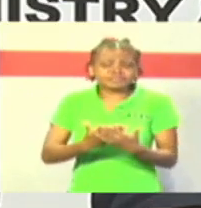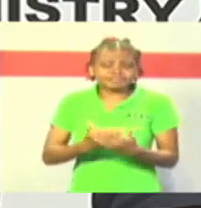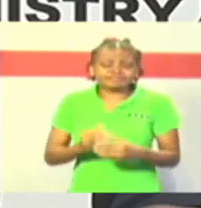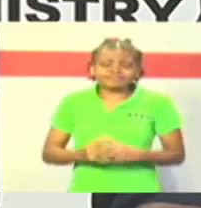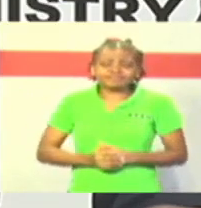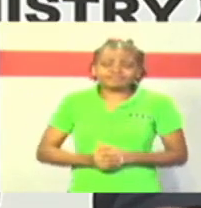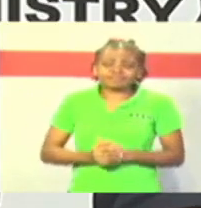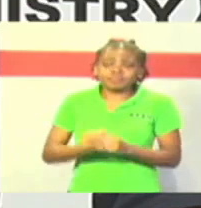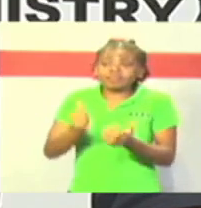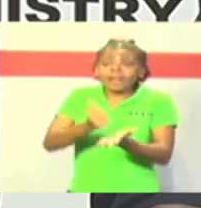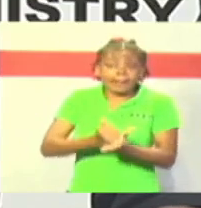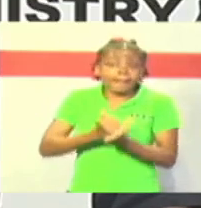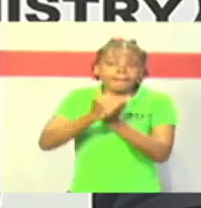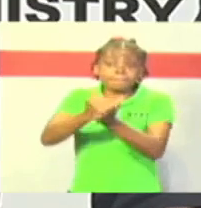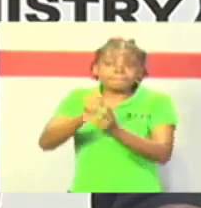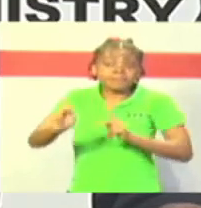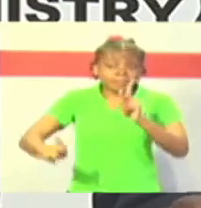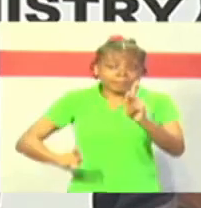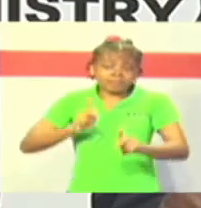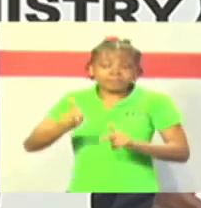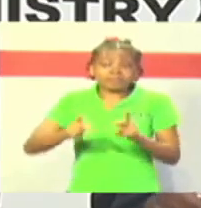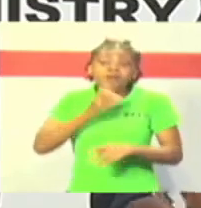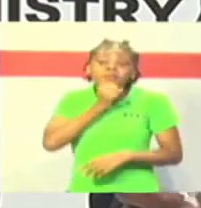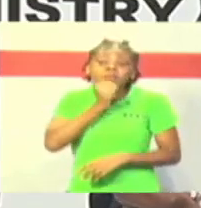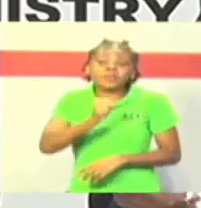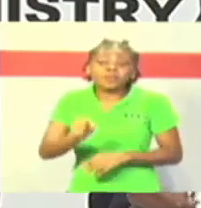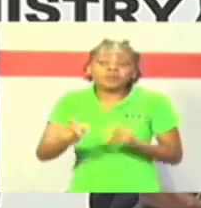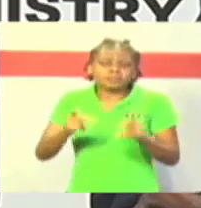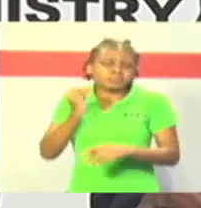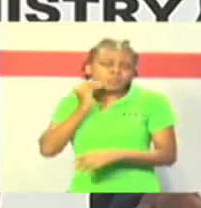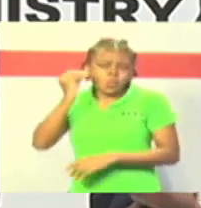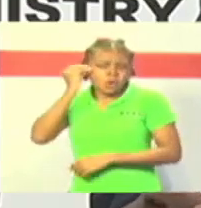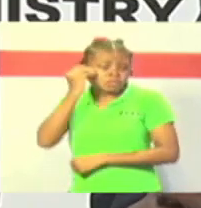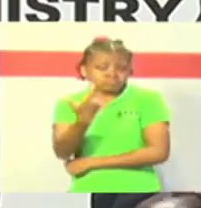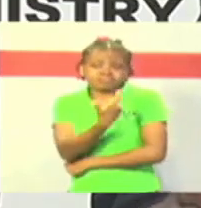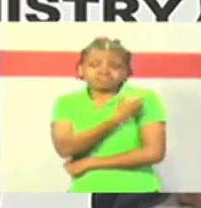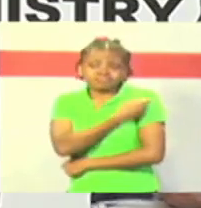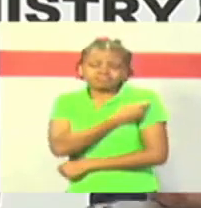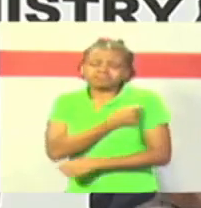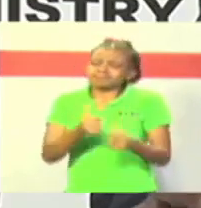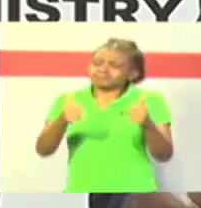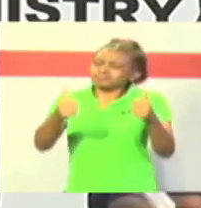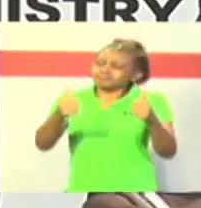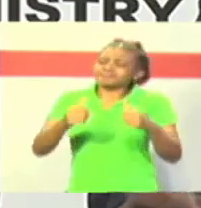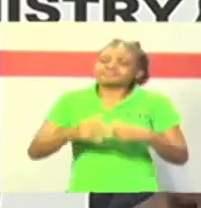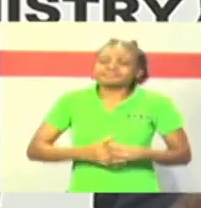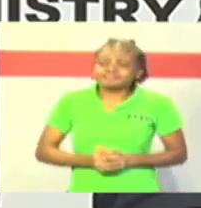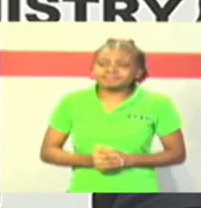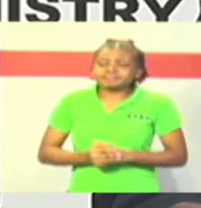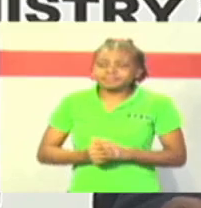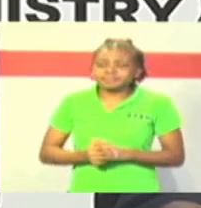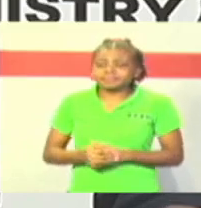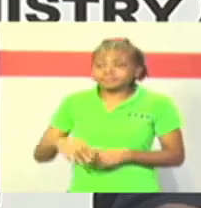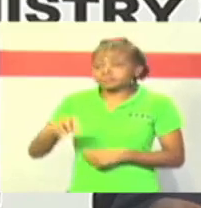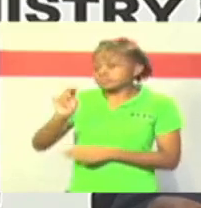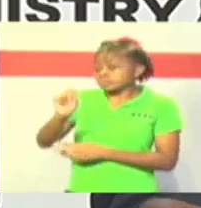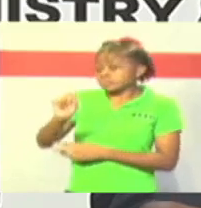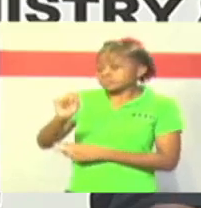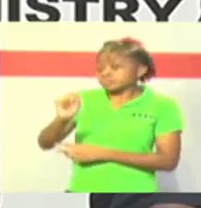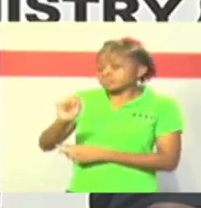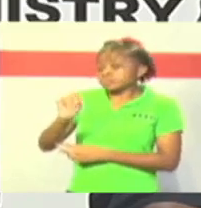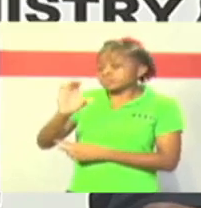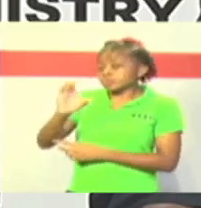sky. The NCRH also has put in a number of contingency plans for worst